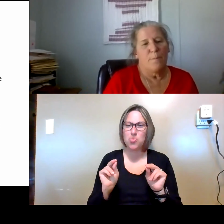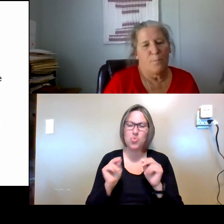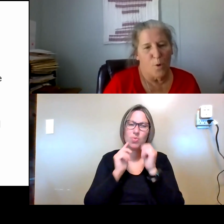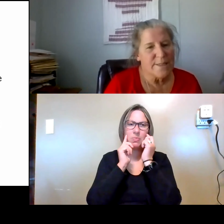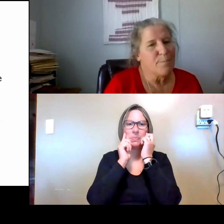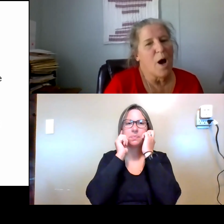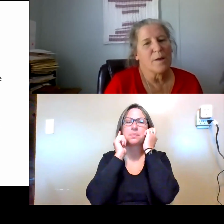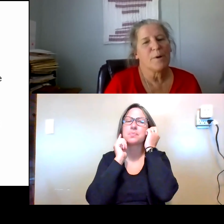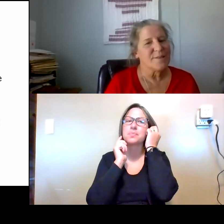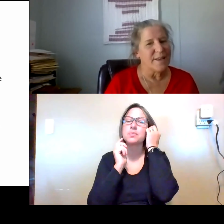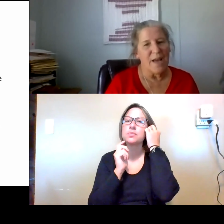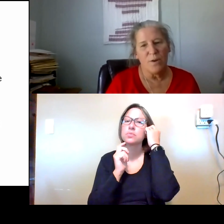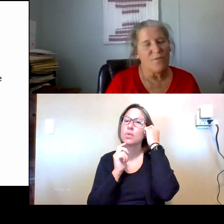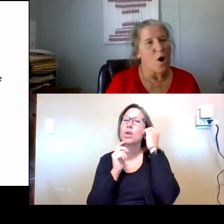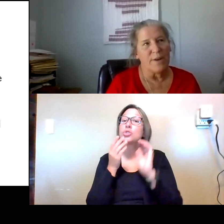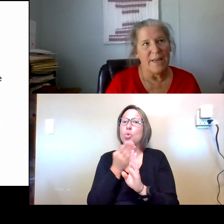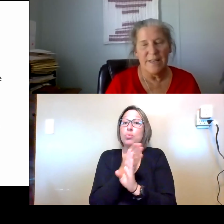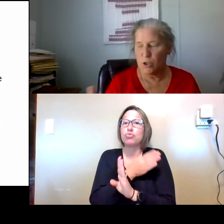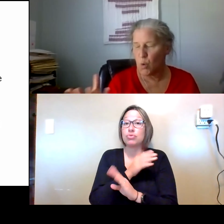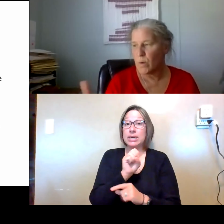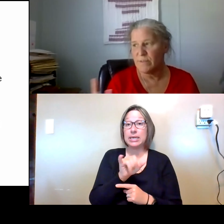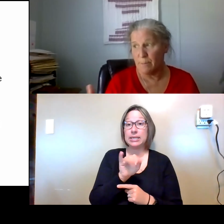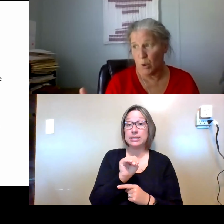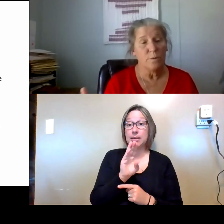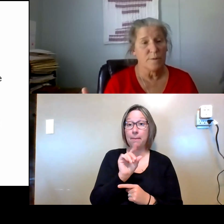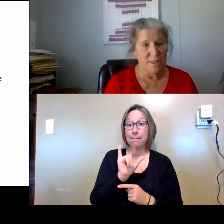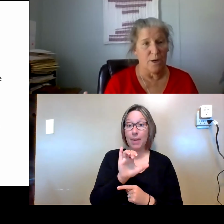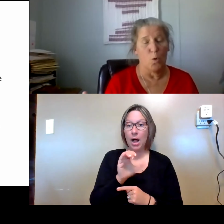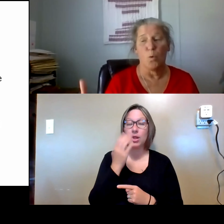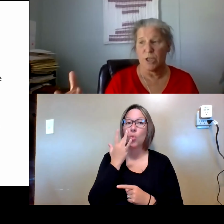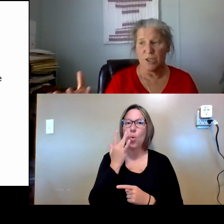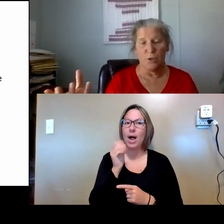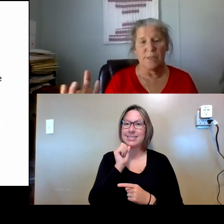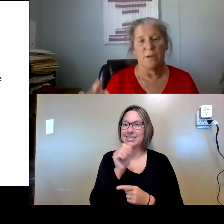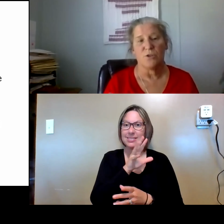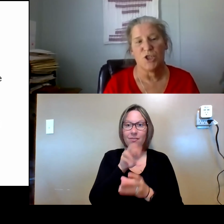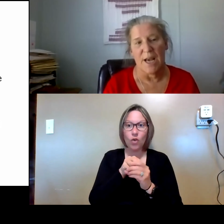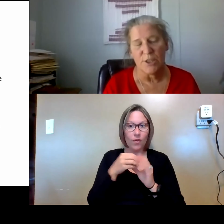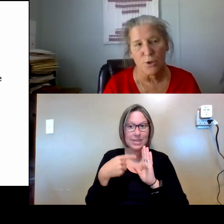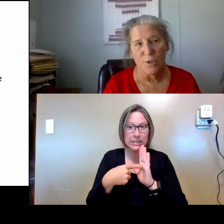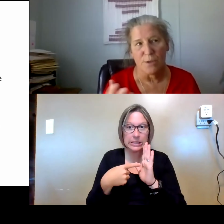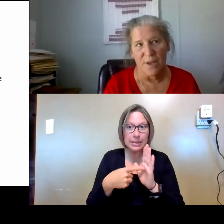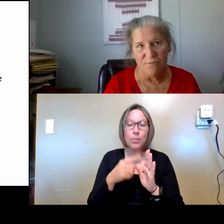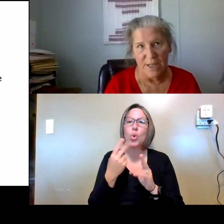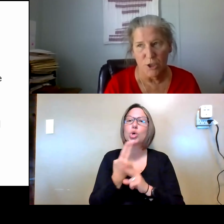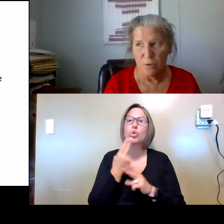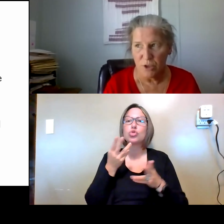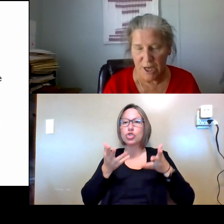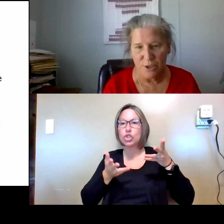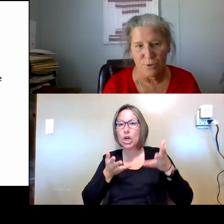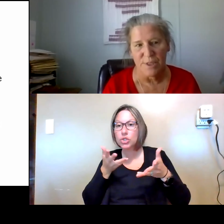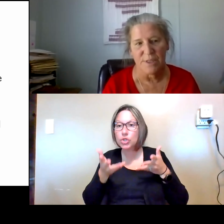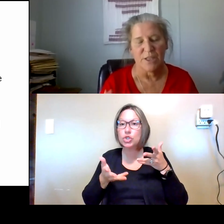so pre-symbolic, because they don't involve any sort of symbol. Still, we're just using those gestures, those